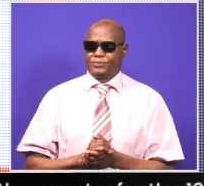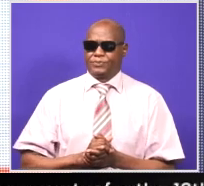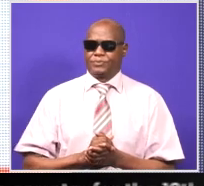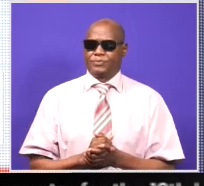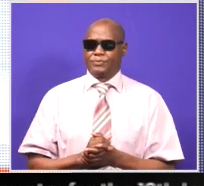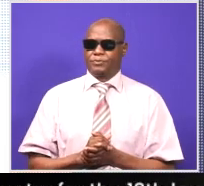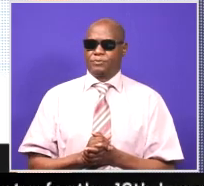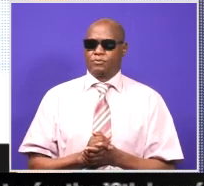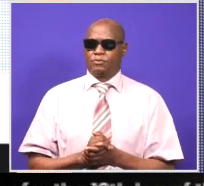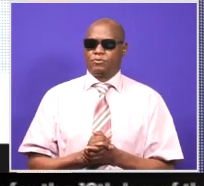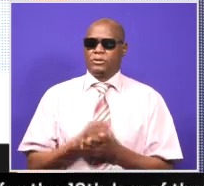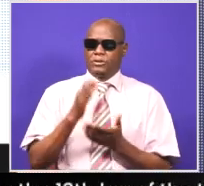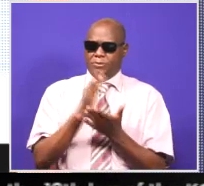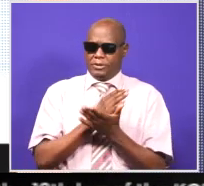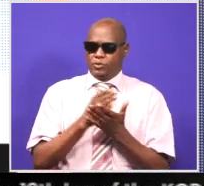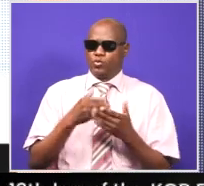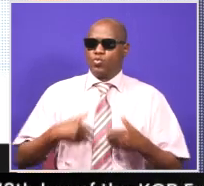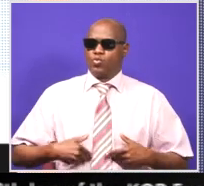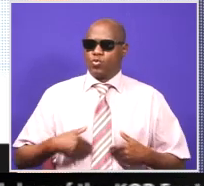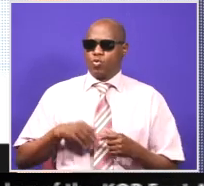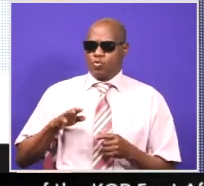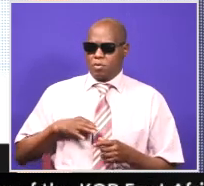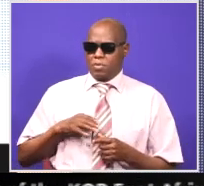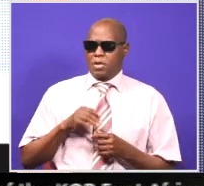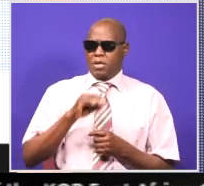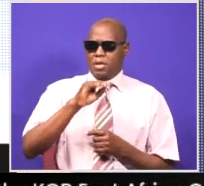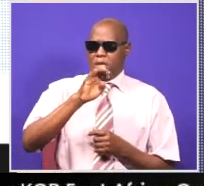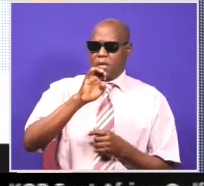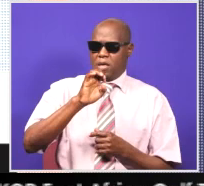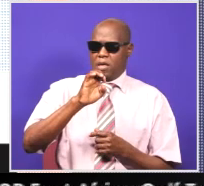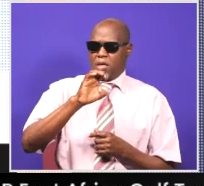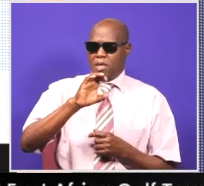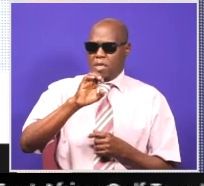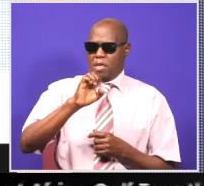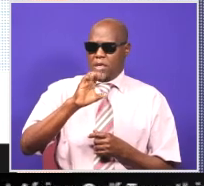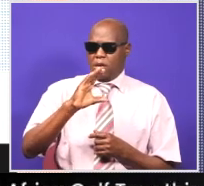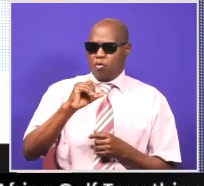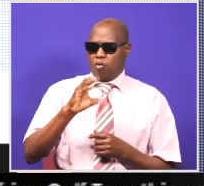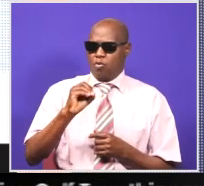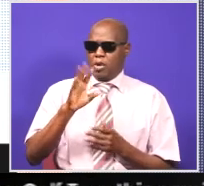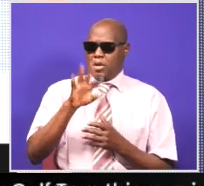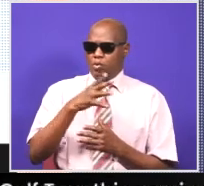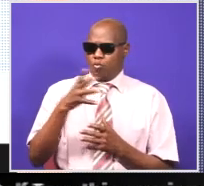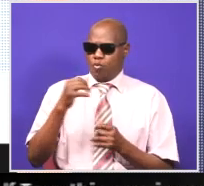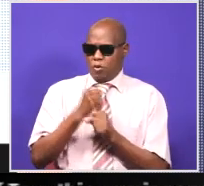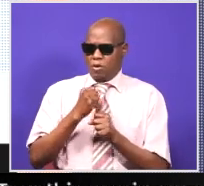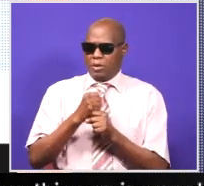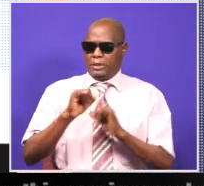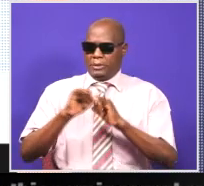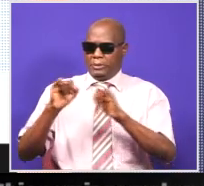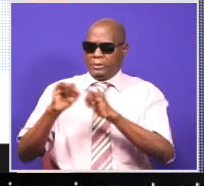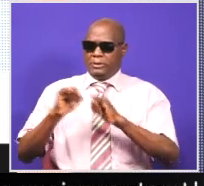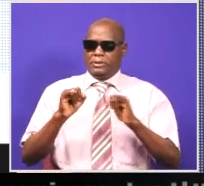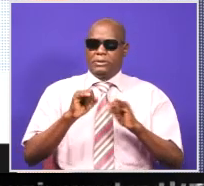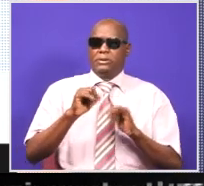Still at heat, intersection of youth and women under the Eco Network Africa in partnership with PaceNet have today held a cleanup exercise in Sarangombe